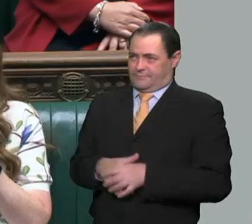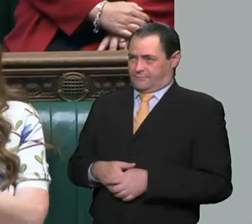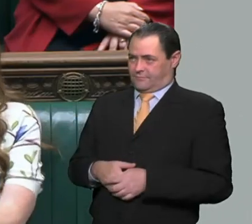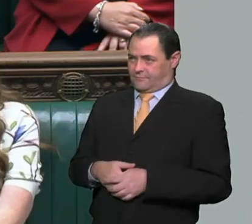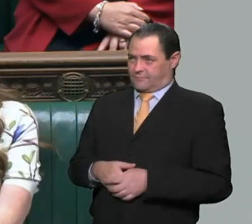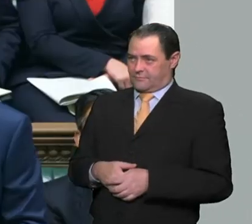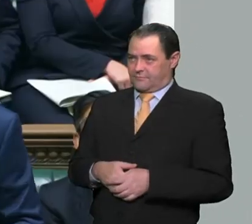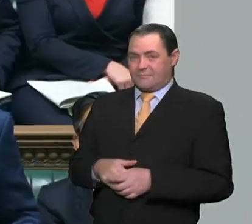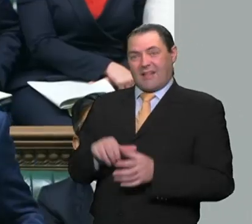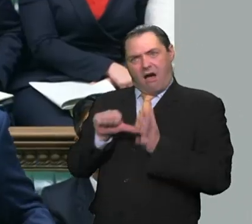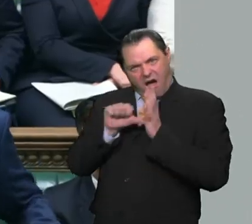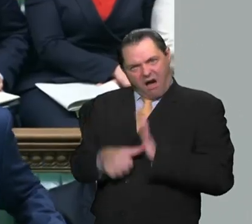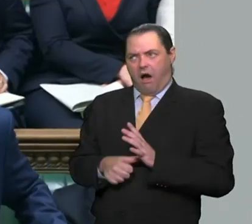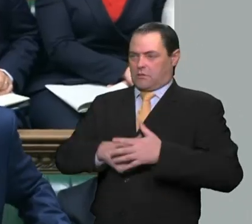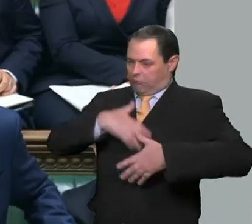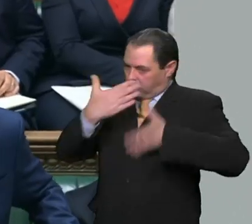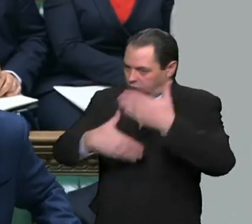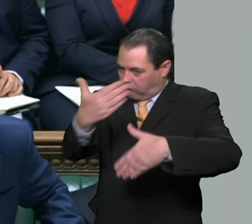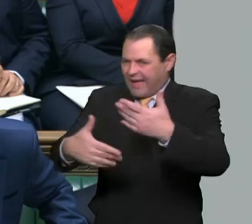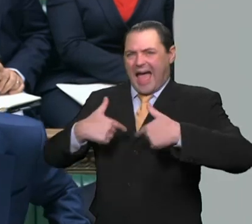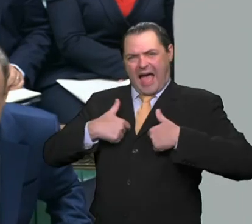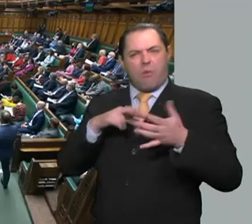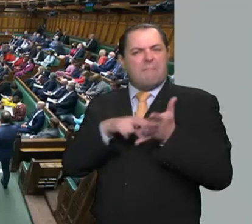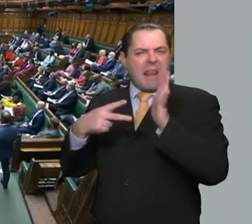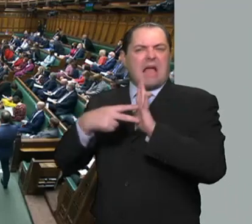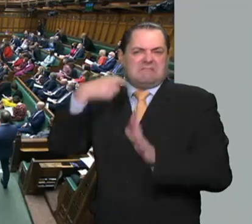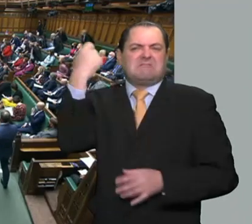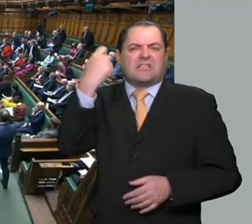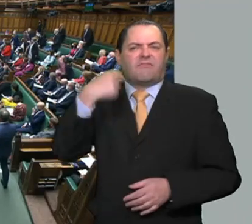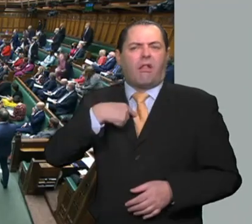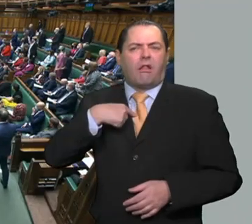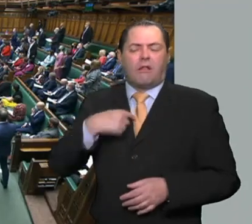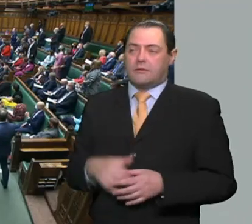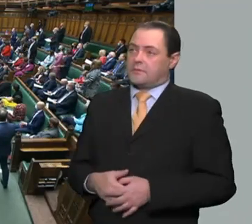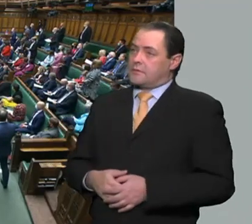difficult decisions, getting on with the job, and our plan is working.